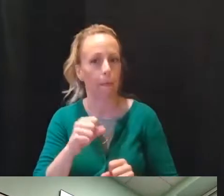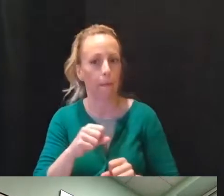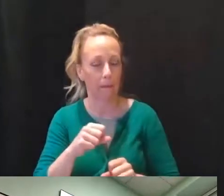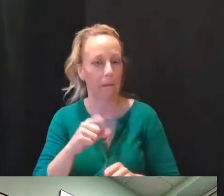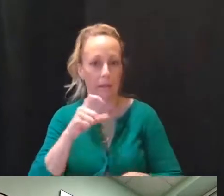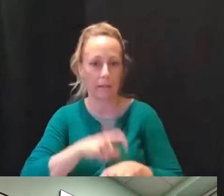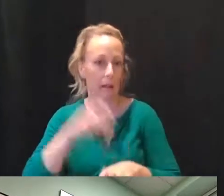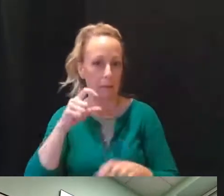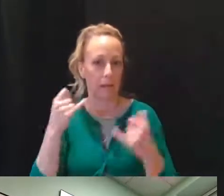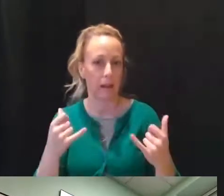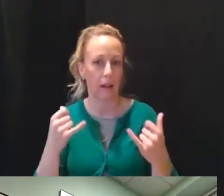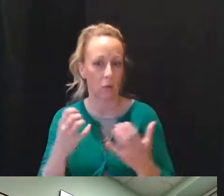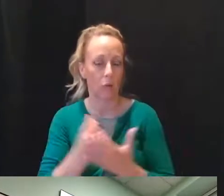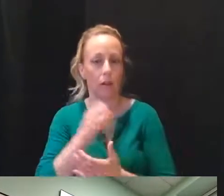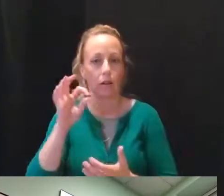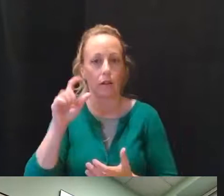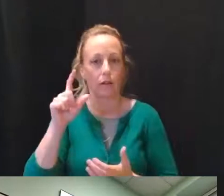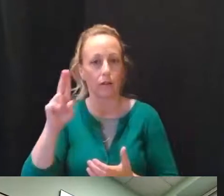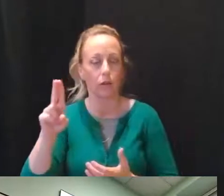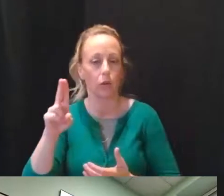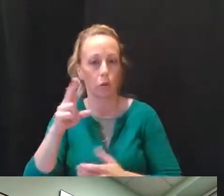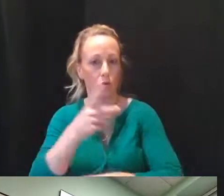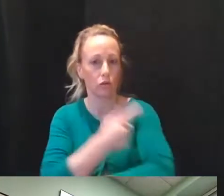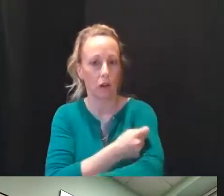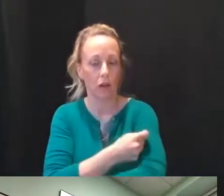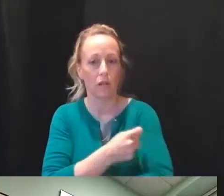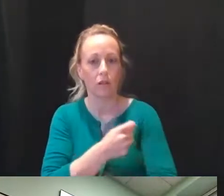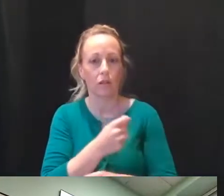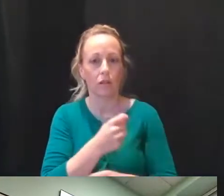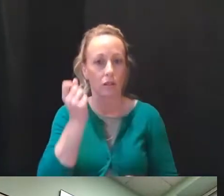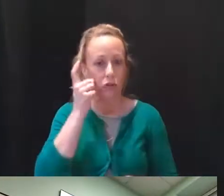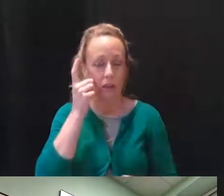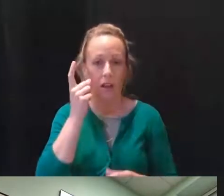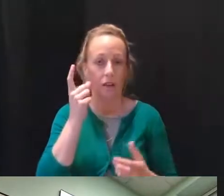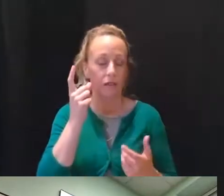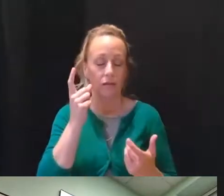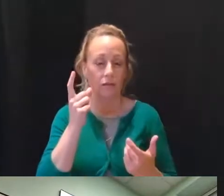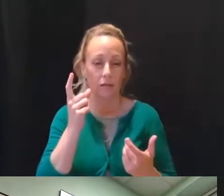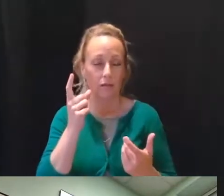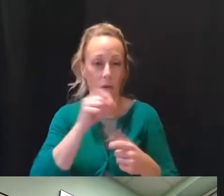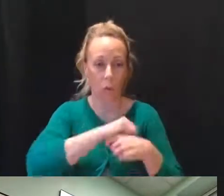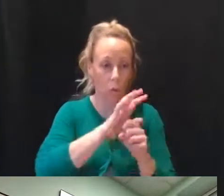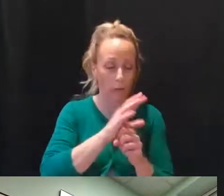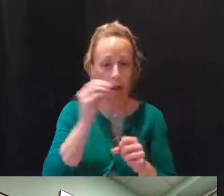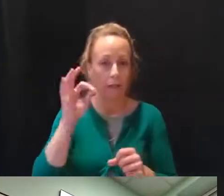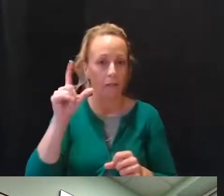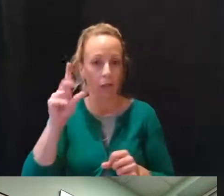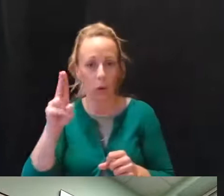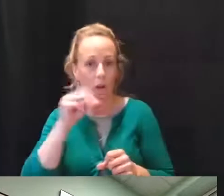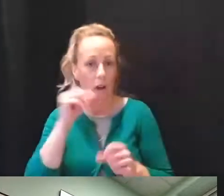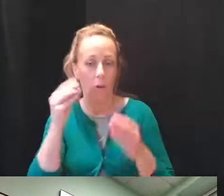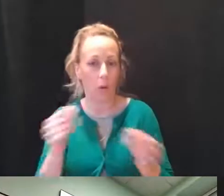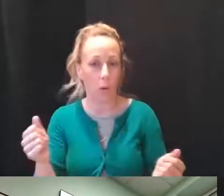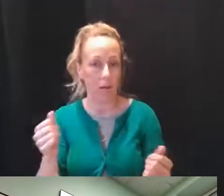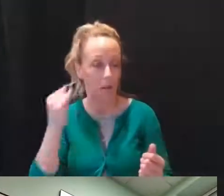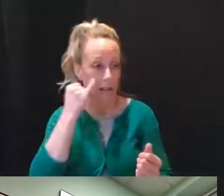now. Both flu and COVID-19 are going to be here. They're not going away. So when somebody is going